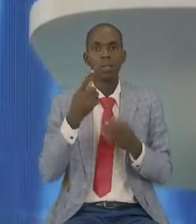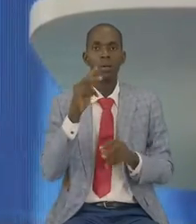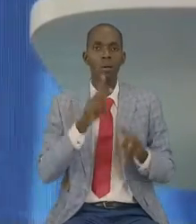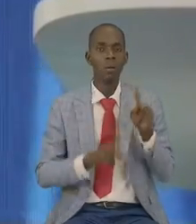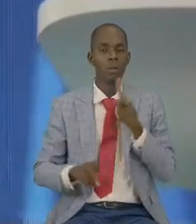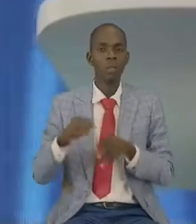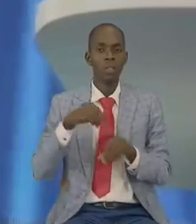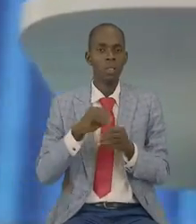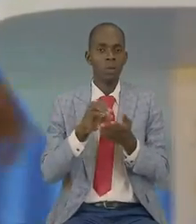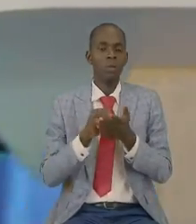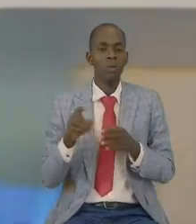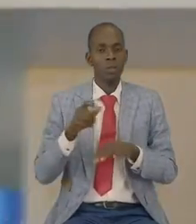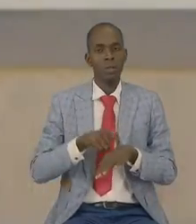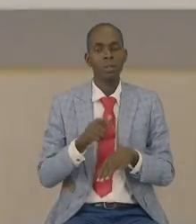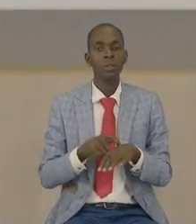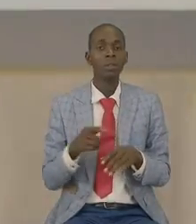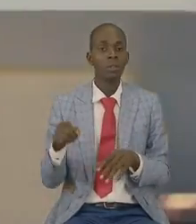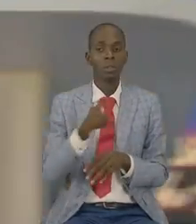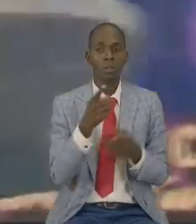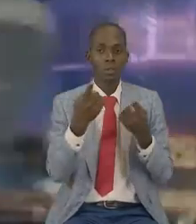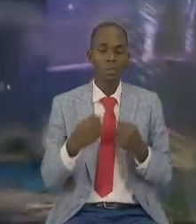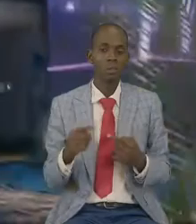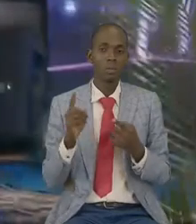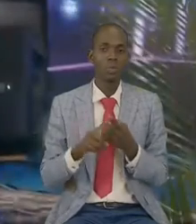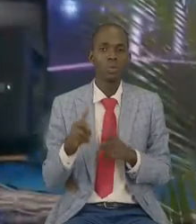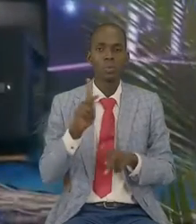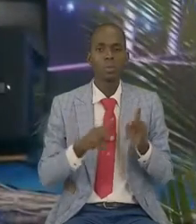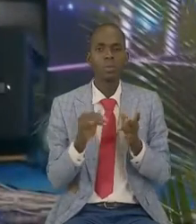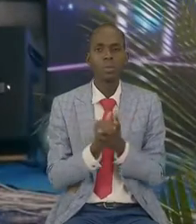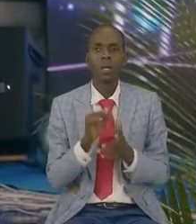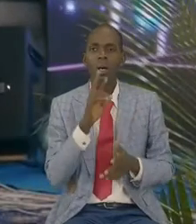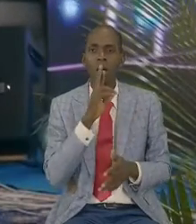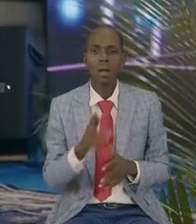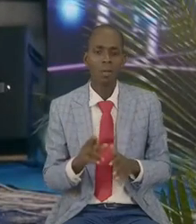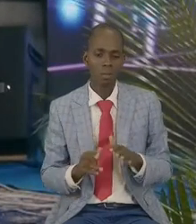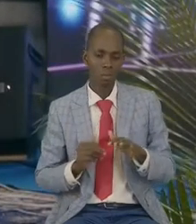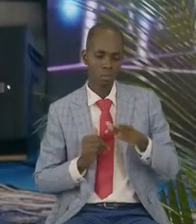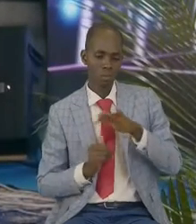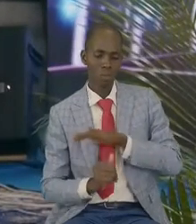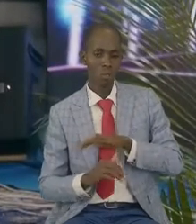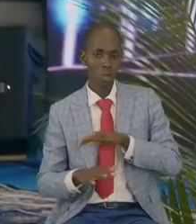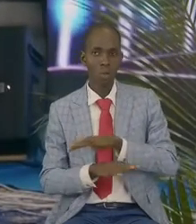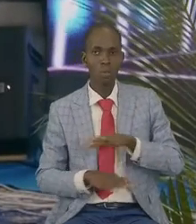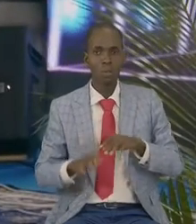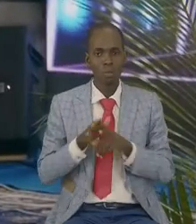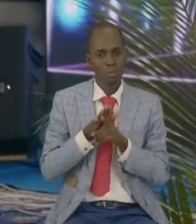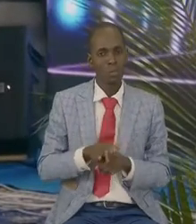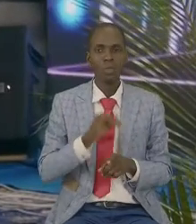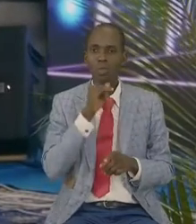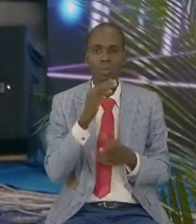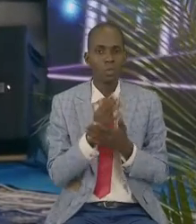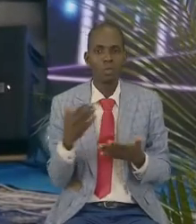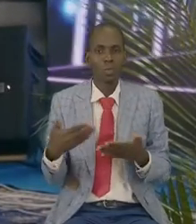in their own time. They came to people who were under oppression. It's not anything new.